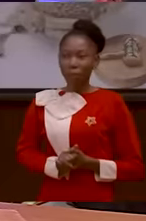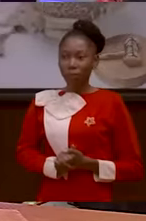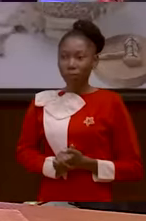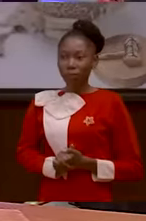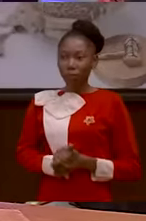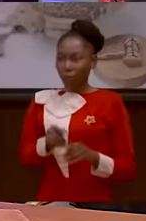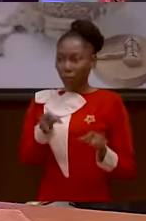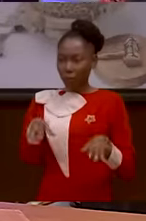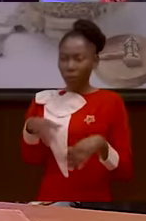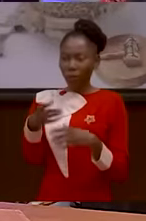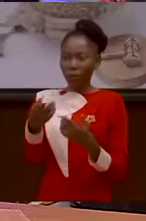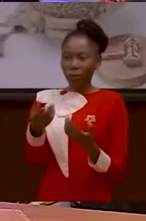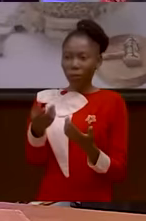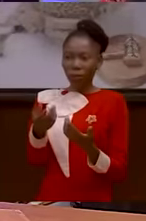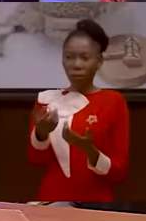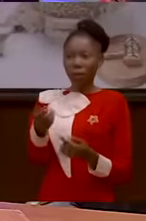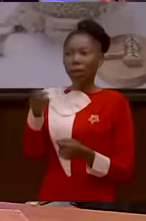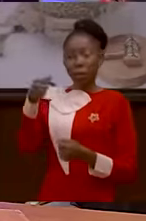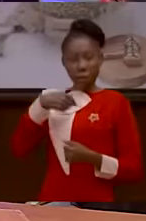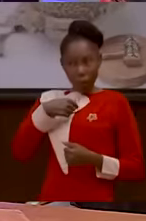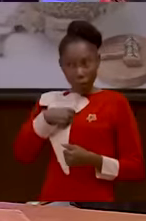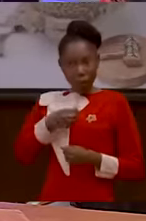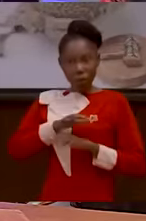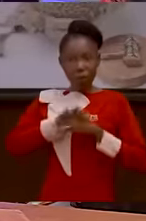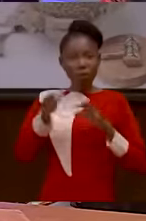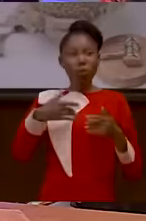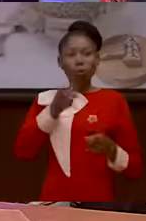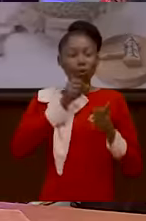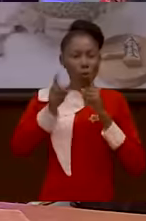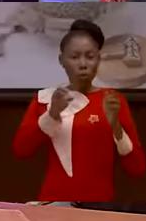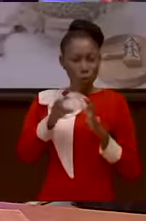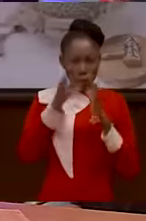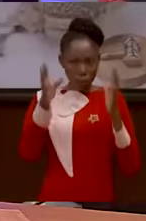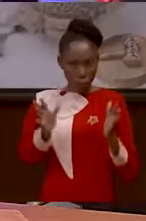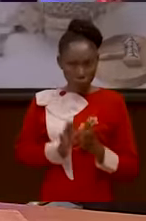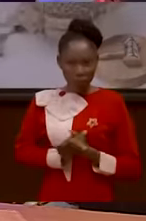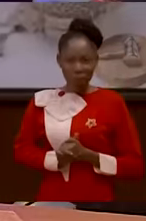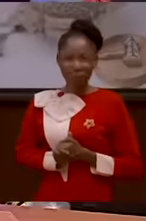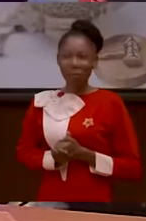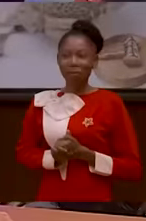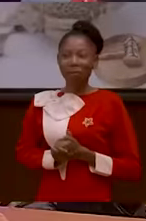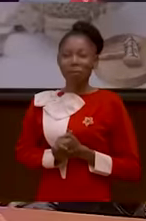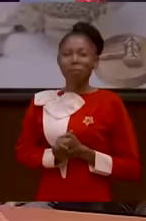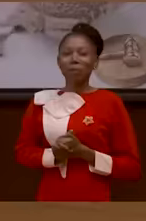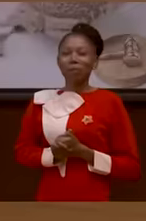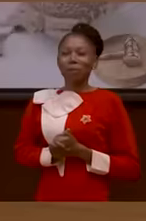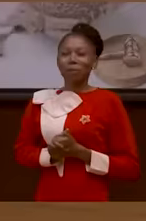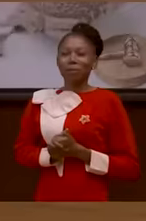that? Like, I don't want to talk too much, but now I think I'm going to talk. Okay. Yes. My